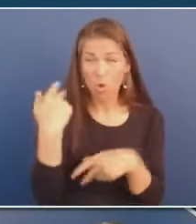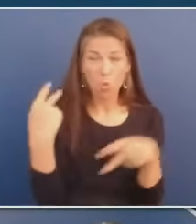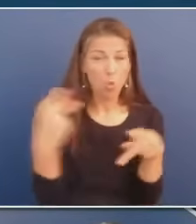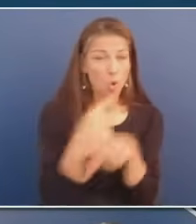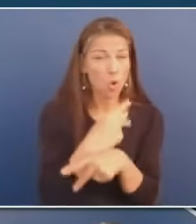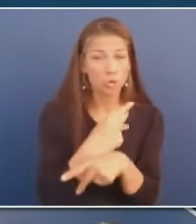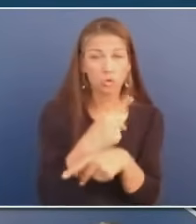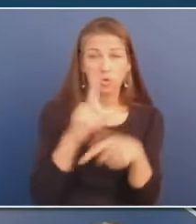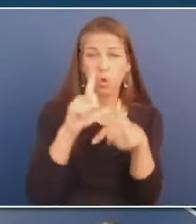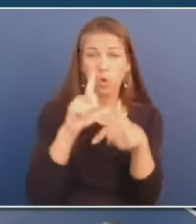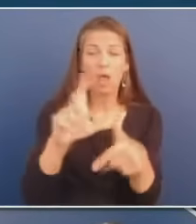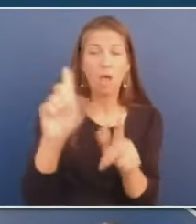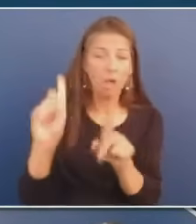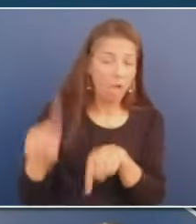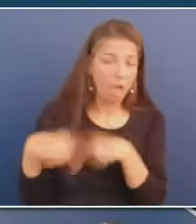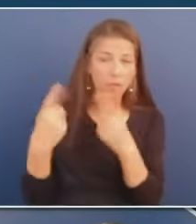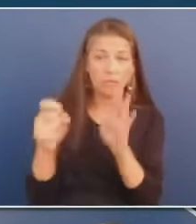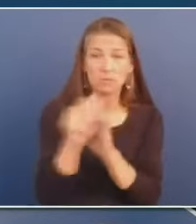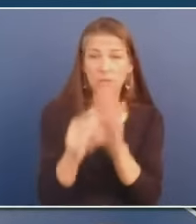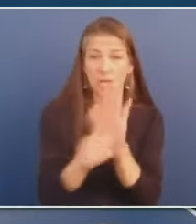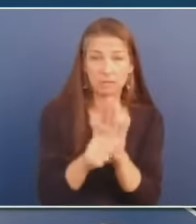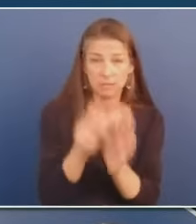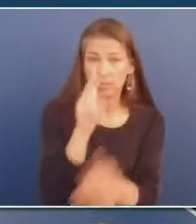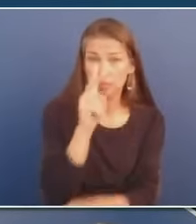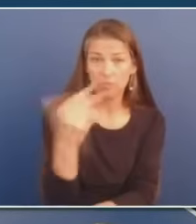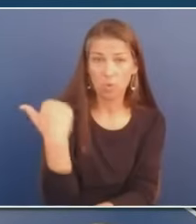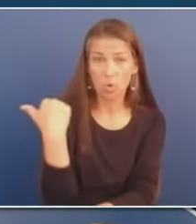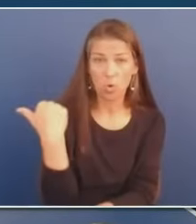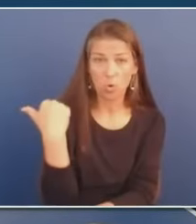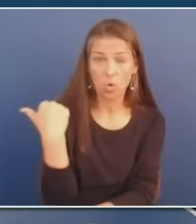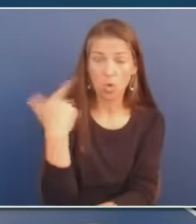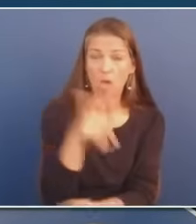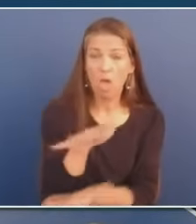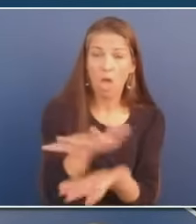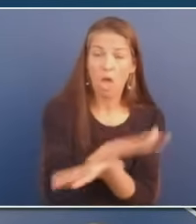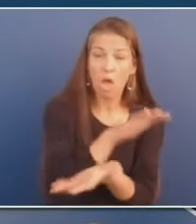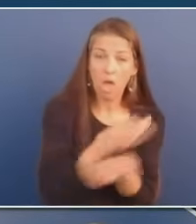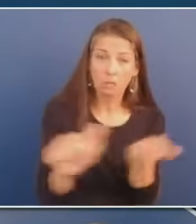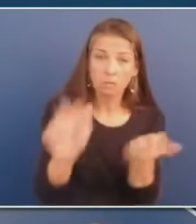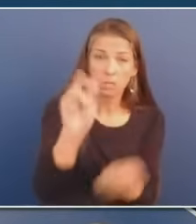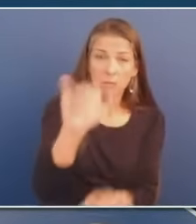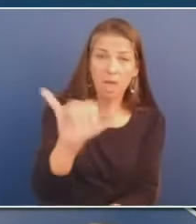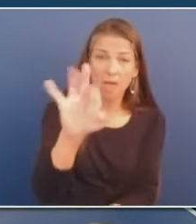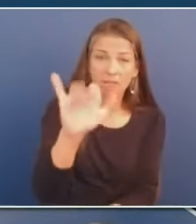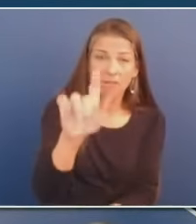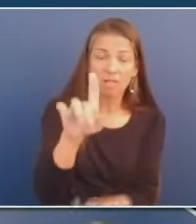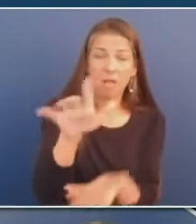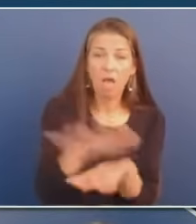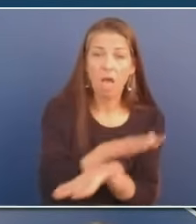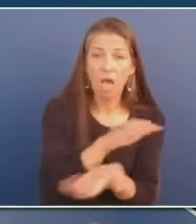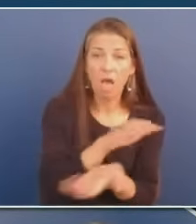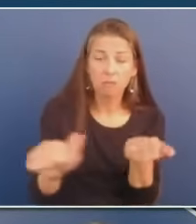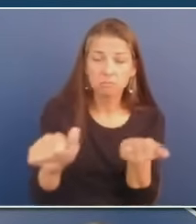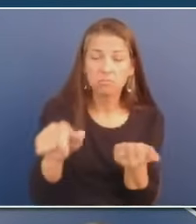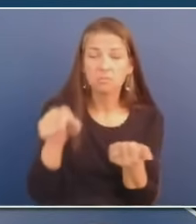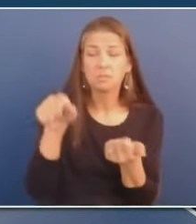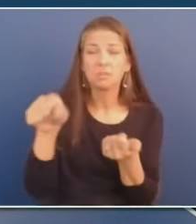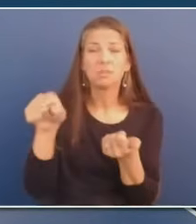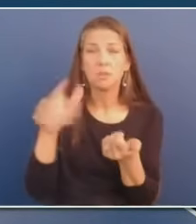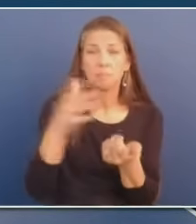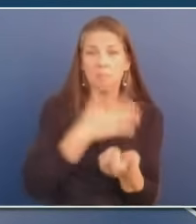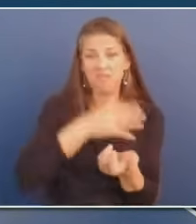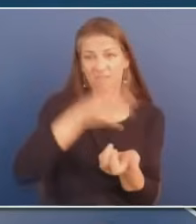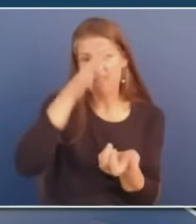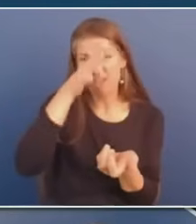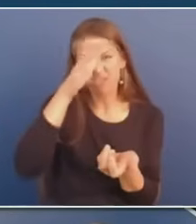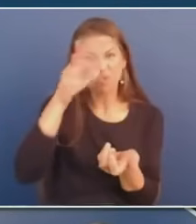that the state's ever seen. Decimated Mayfield. It took a lot of lives in Bremen. It pretty much destroyed my dad's hometown of